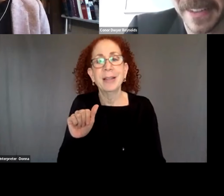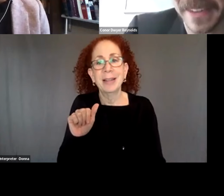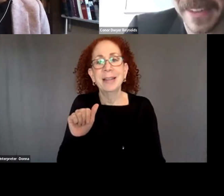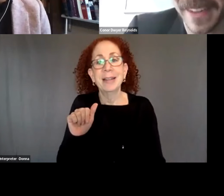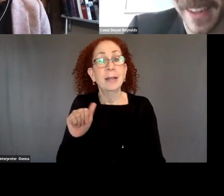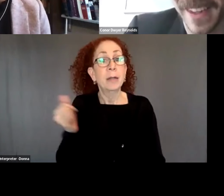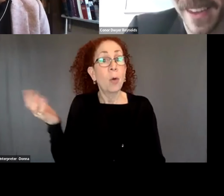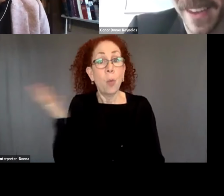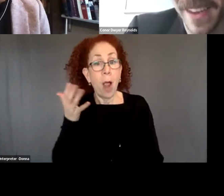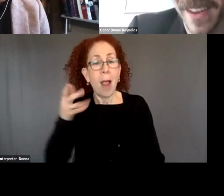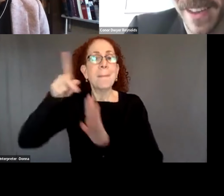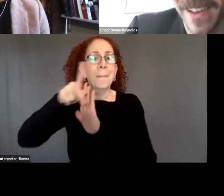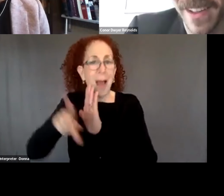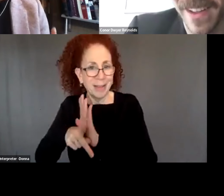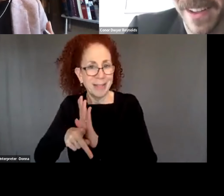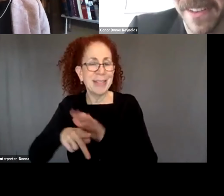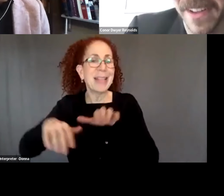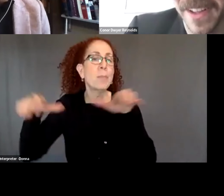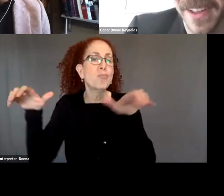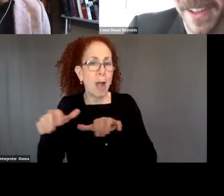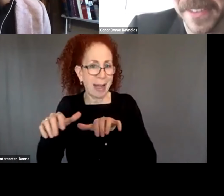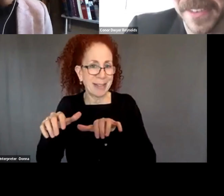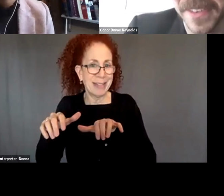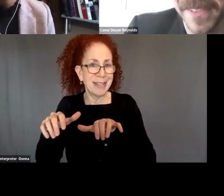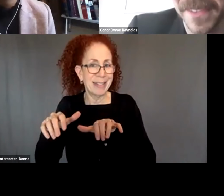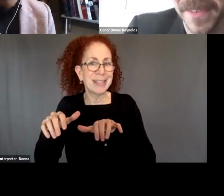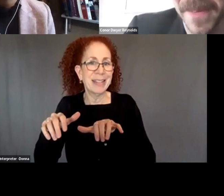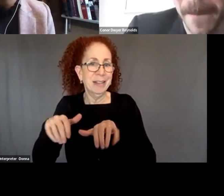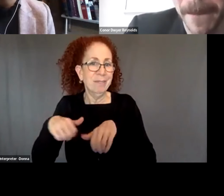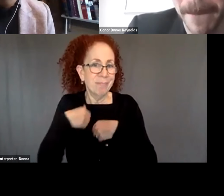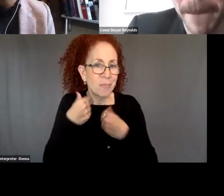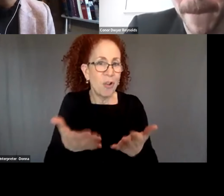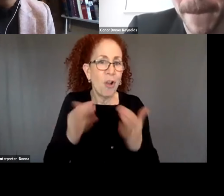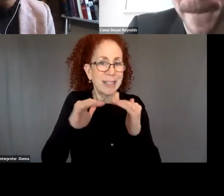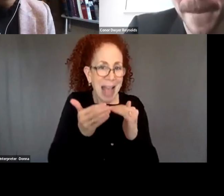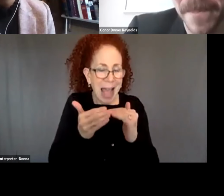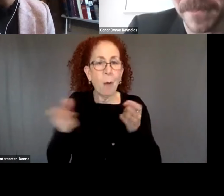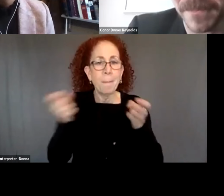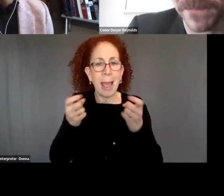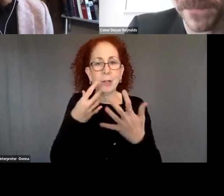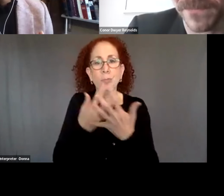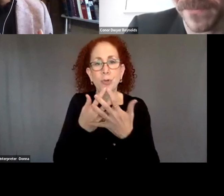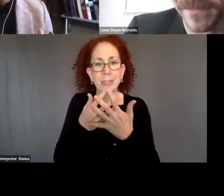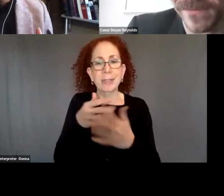the policies and practices that dictate how prisons will be managed.